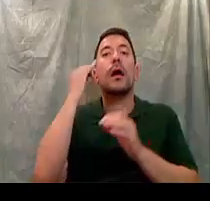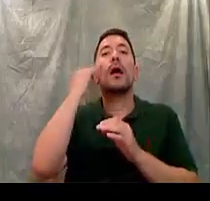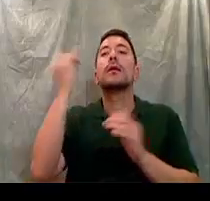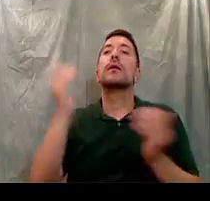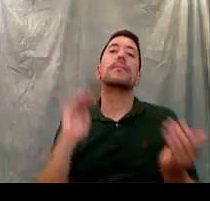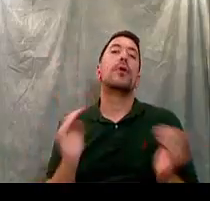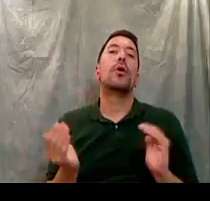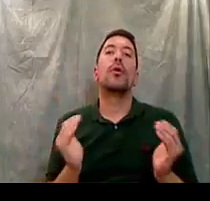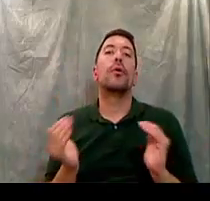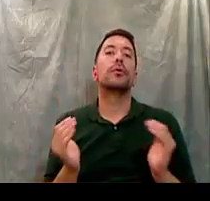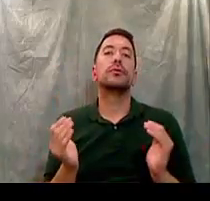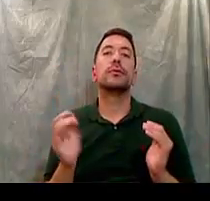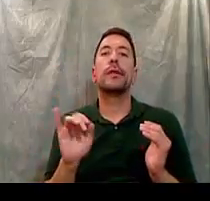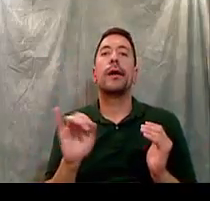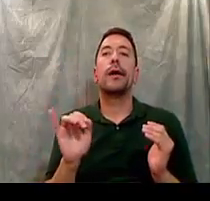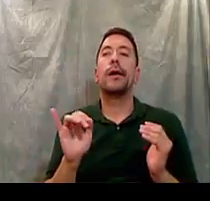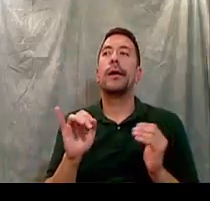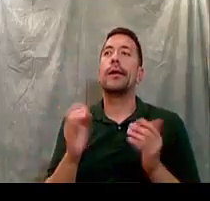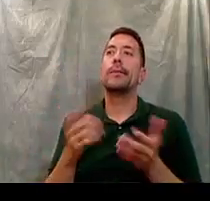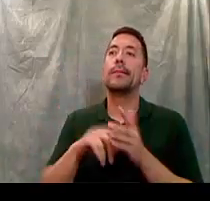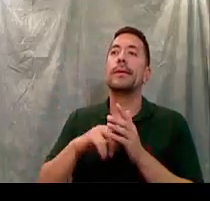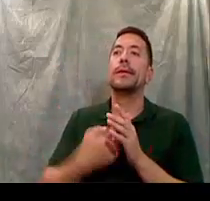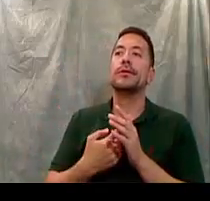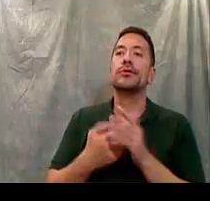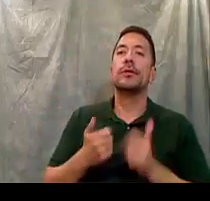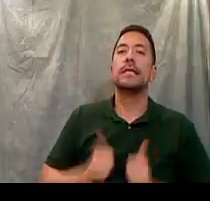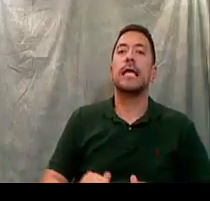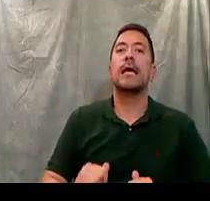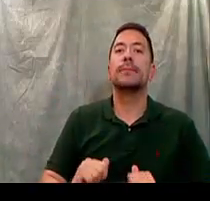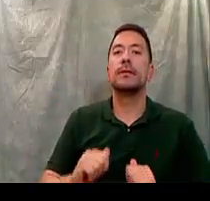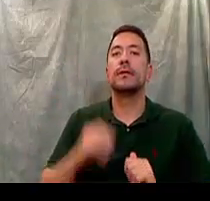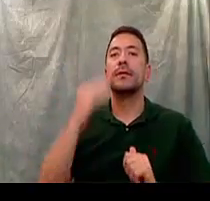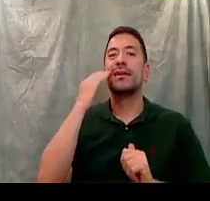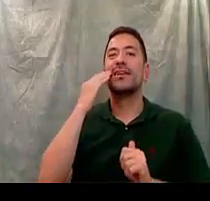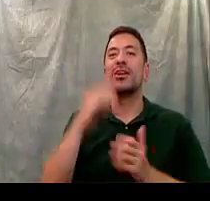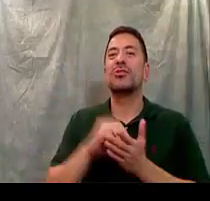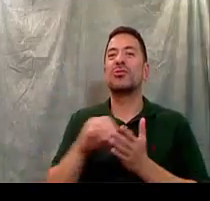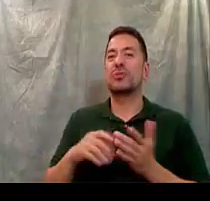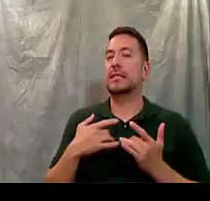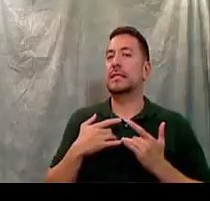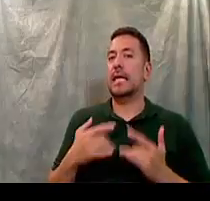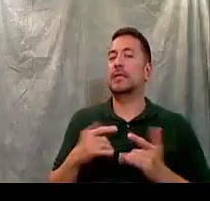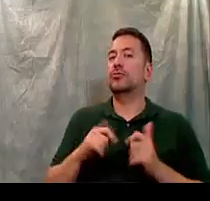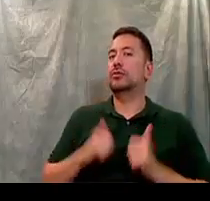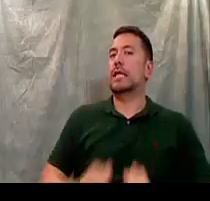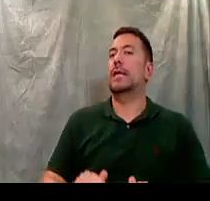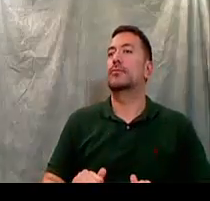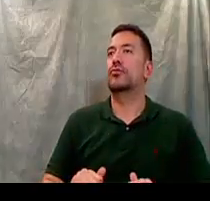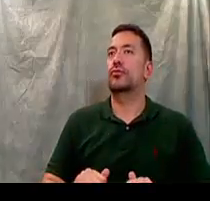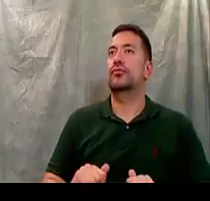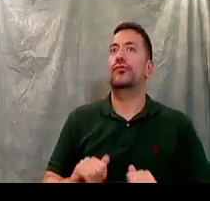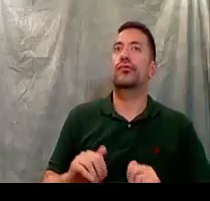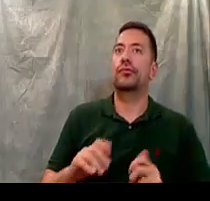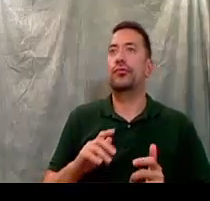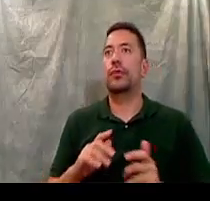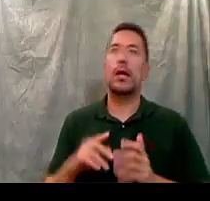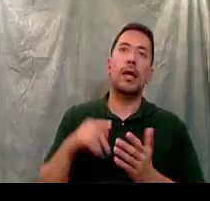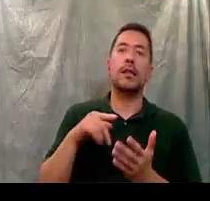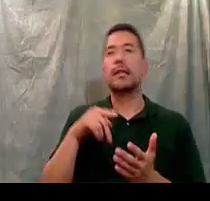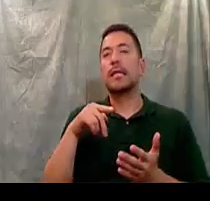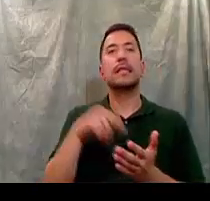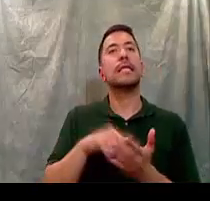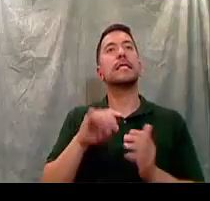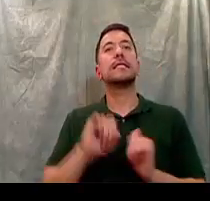doing what might have been an initial attempt, or what a lot of students tend to do in the beginning, which is, this is how